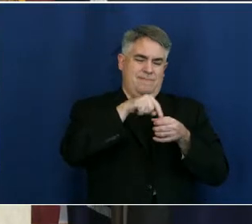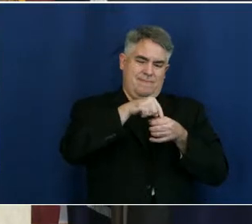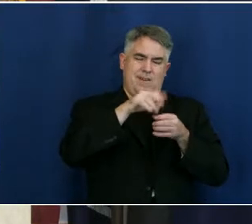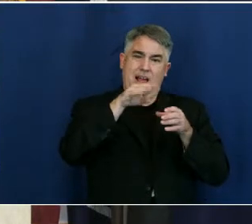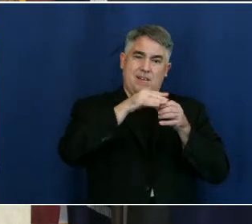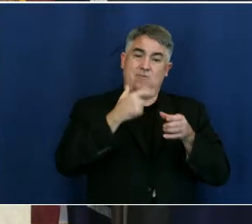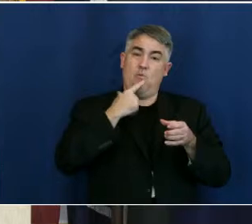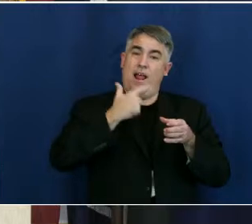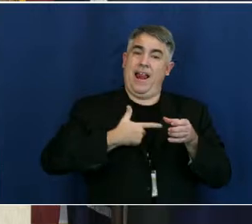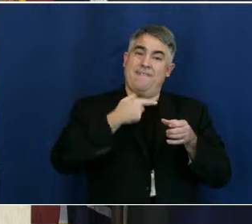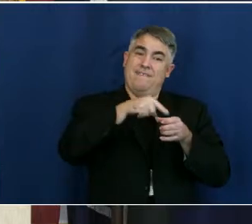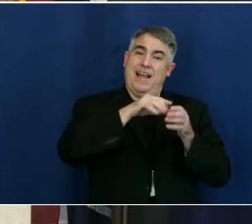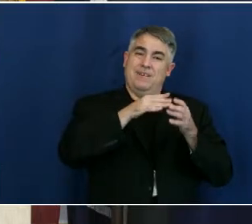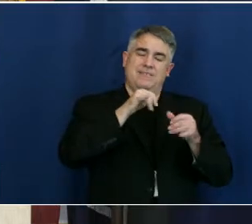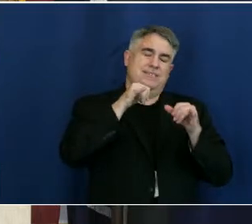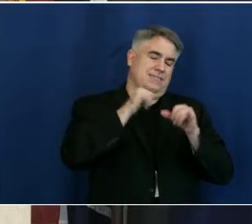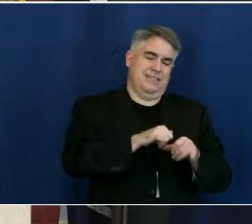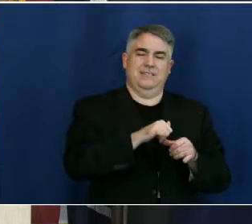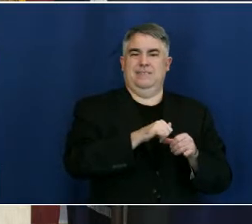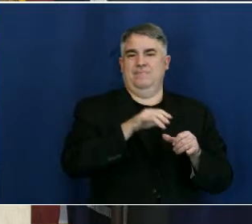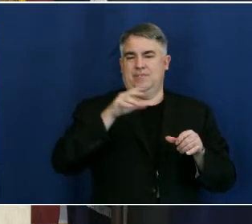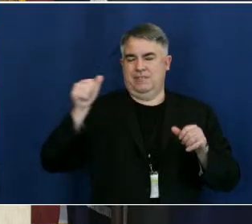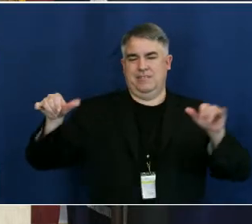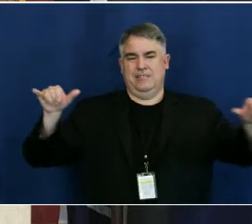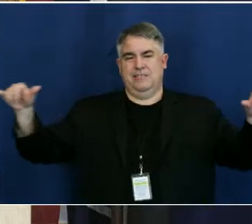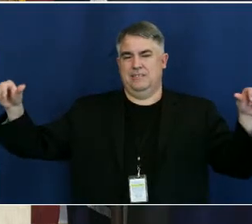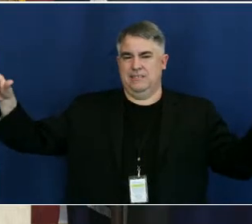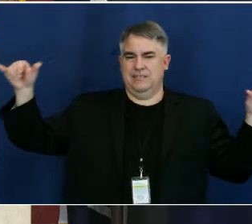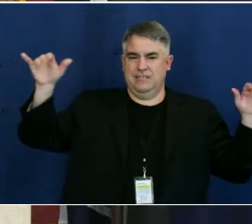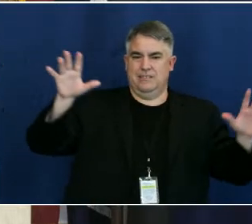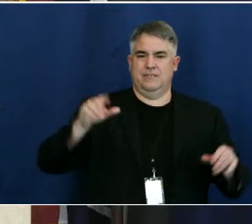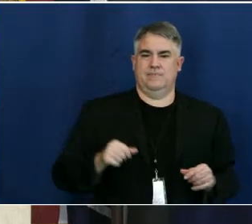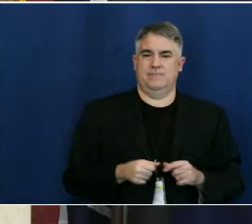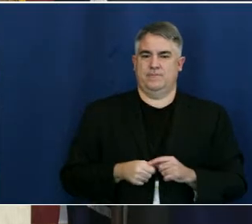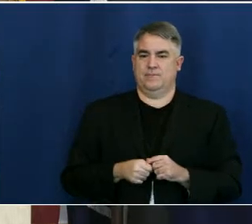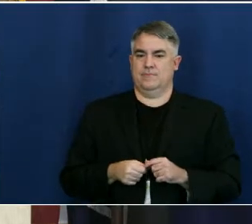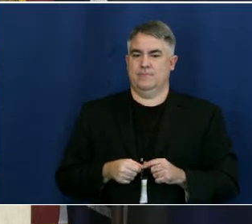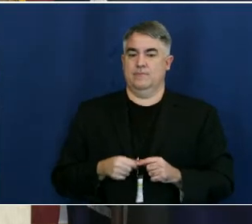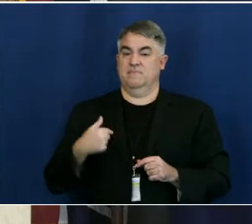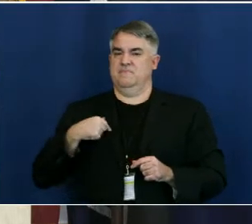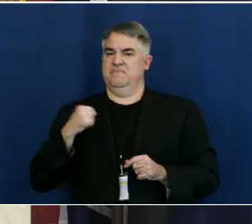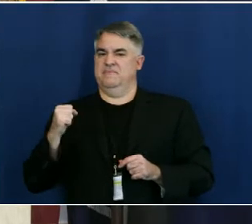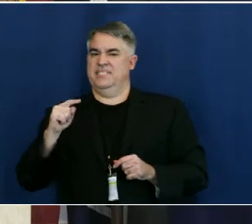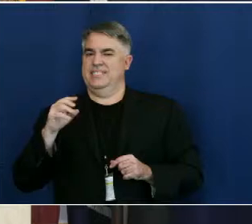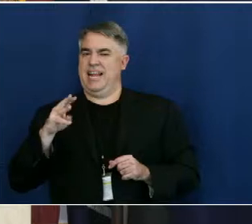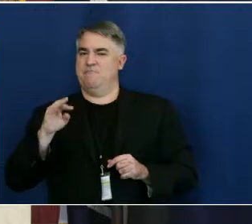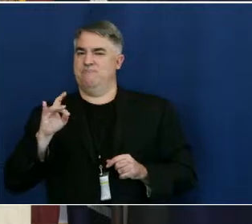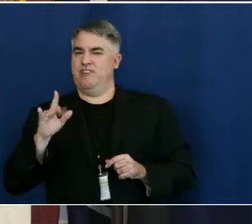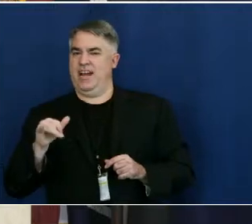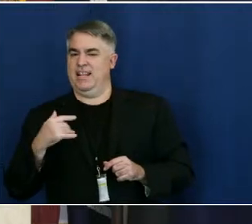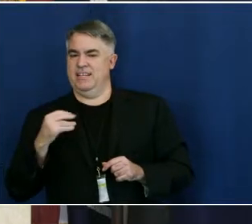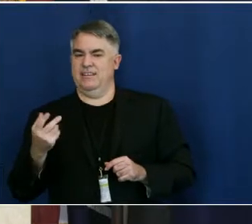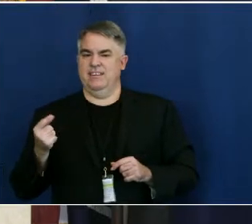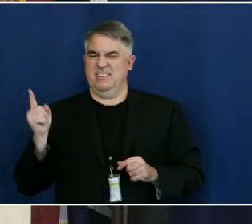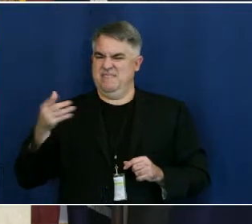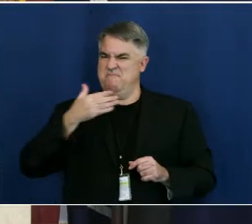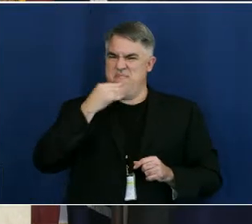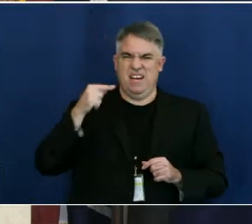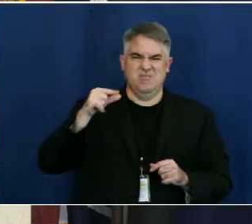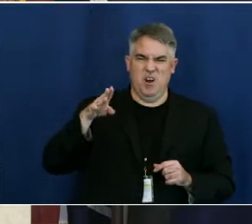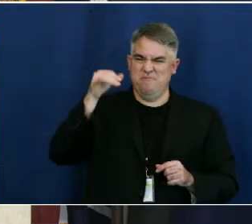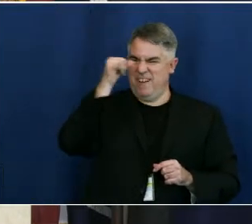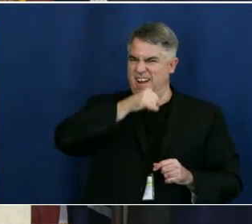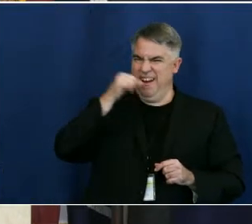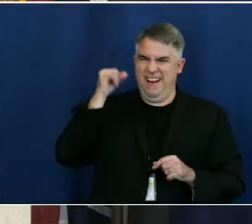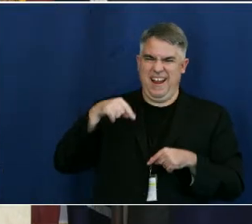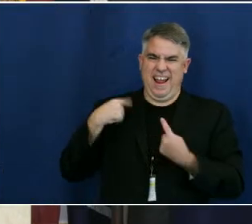We're rooting for San Diegans who will be rooting for Tom Brady, who is indisputably the GOAT. But outside of that,